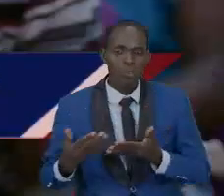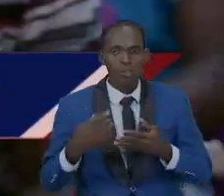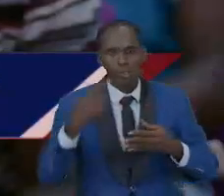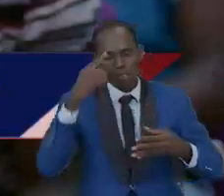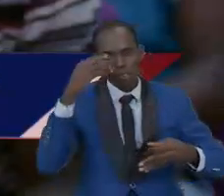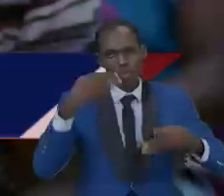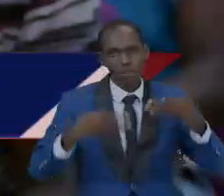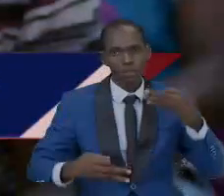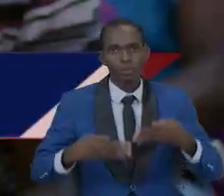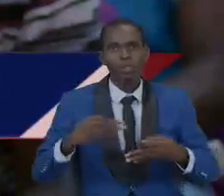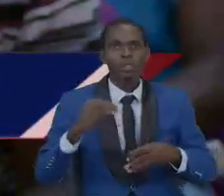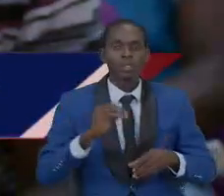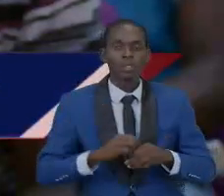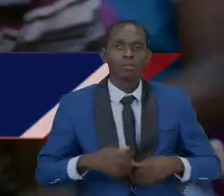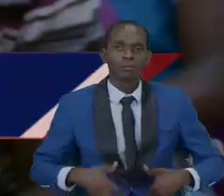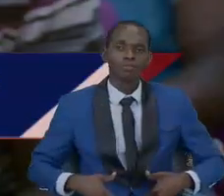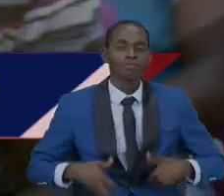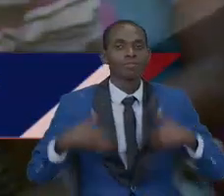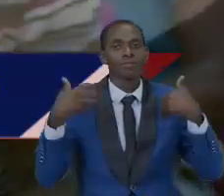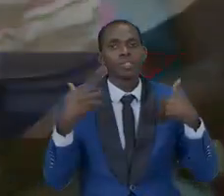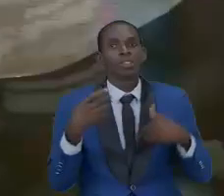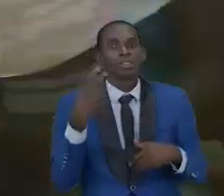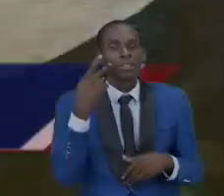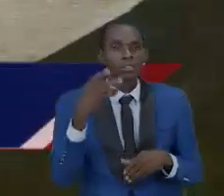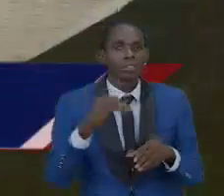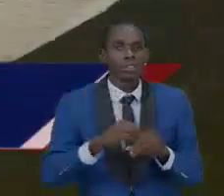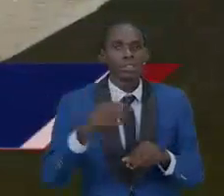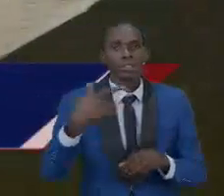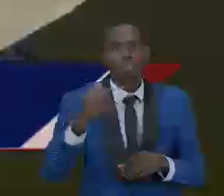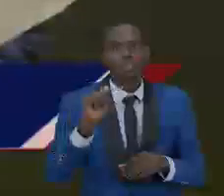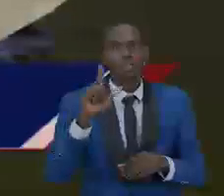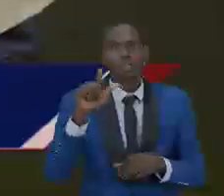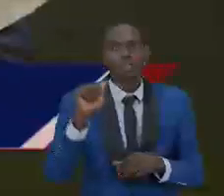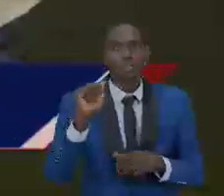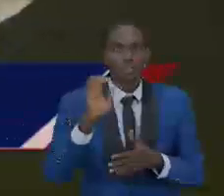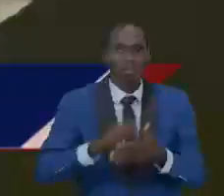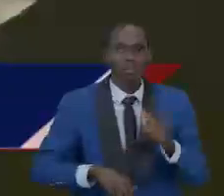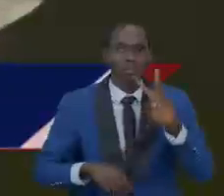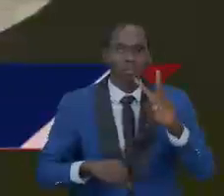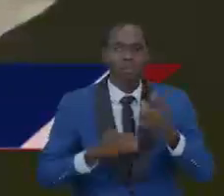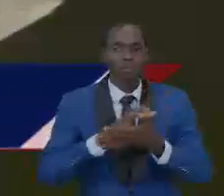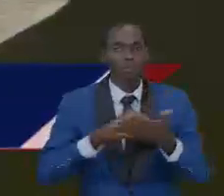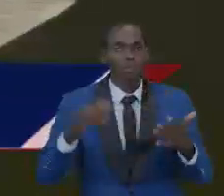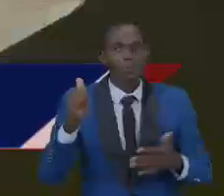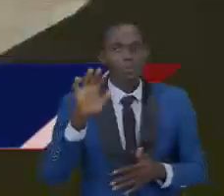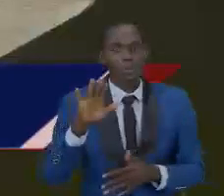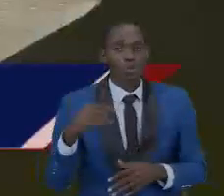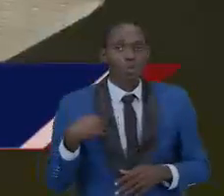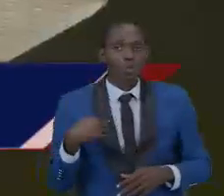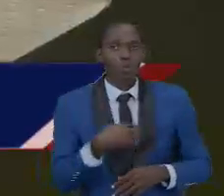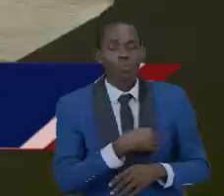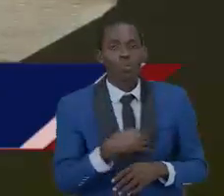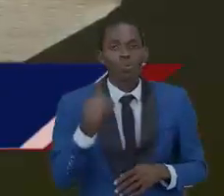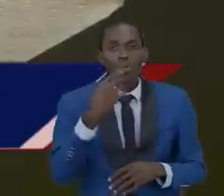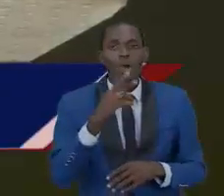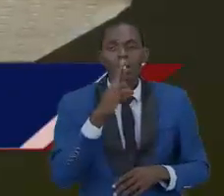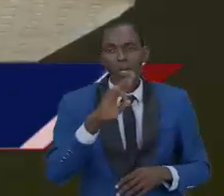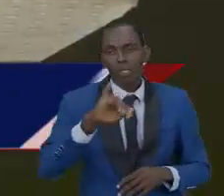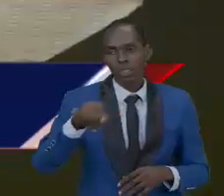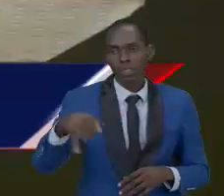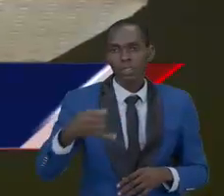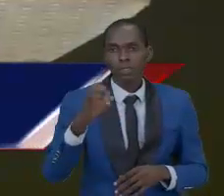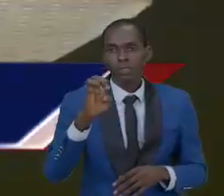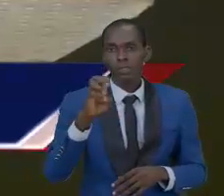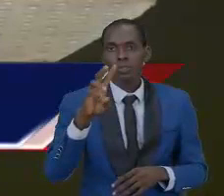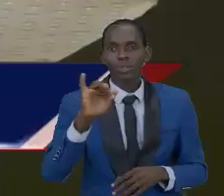judgment in Fury in Galatians Chapter 2 reading from verse 15. we were Jews by nature